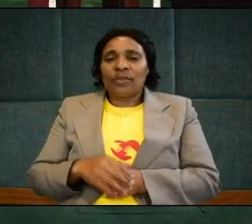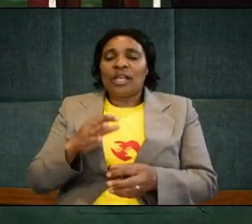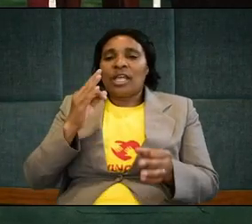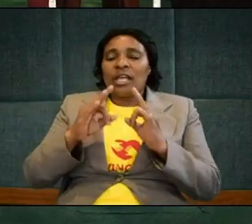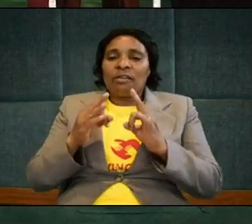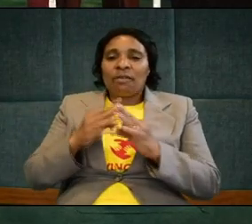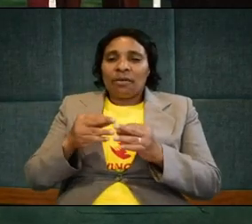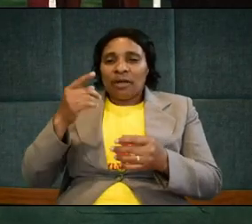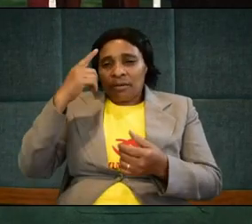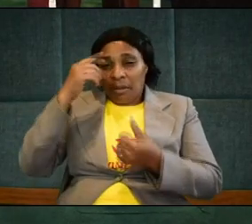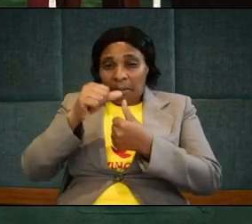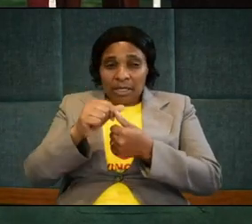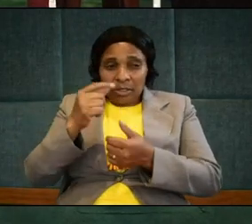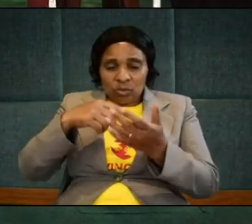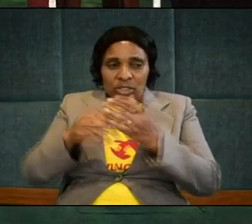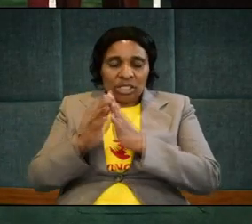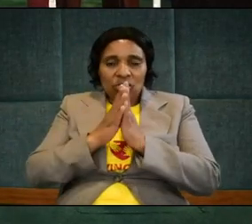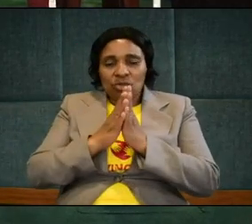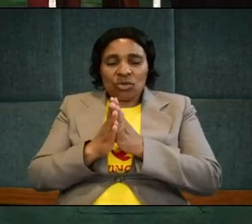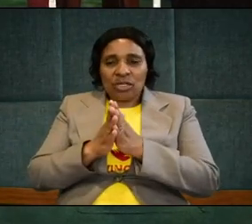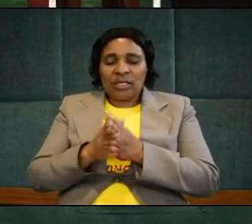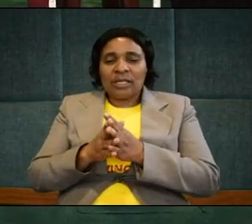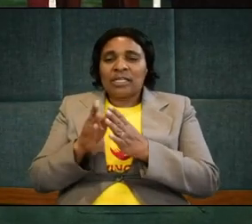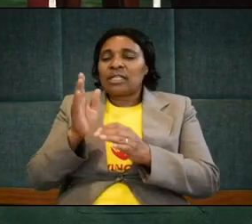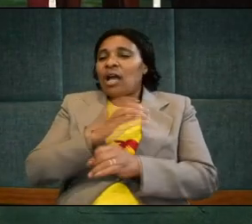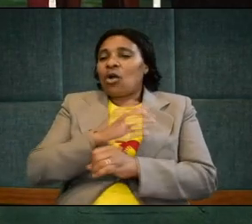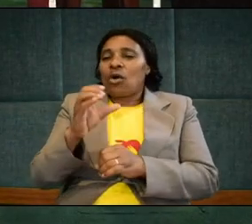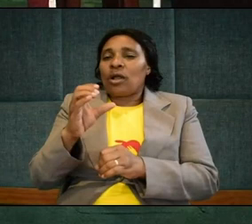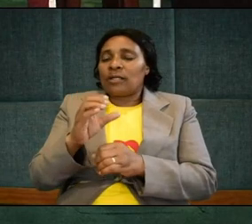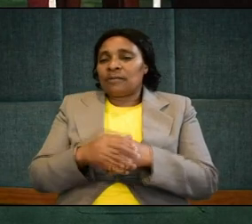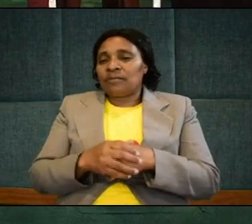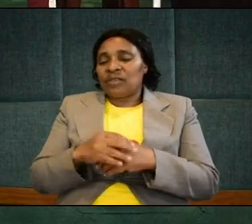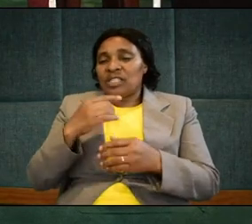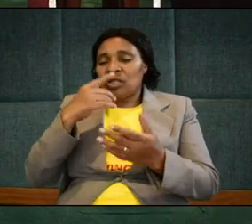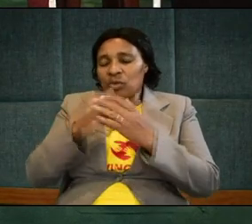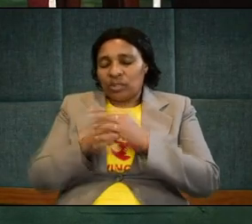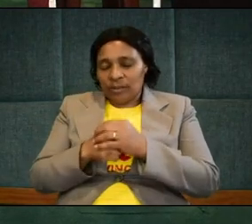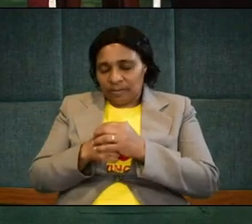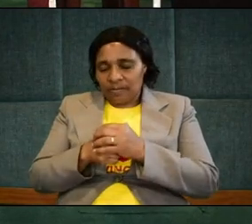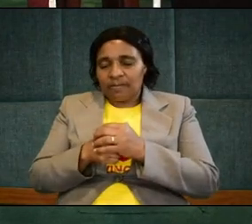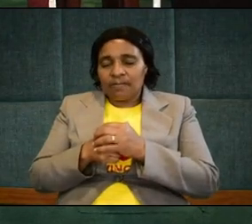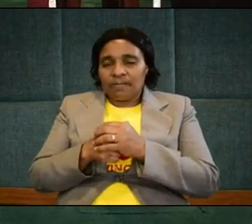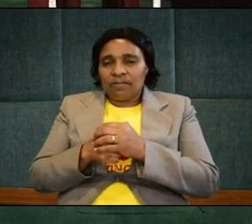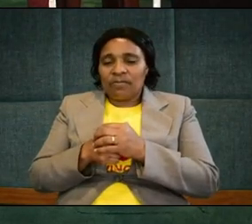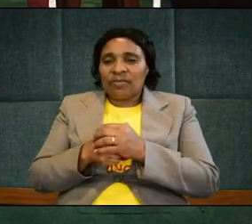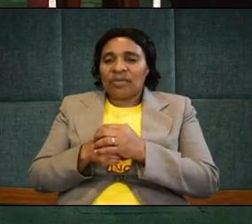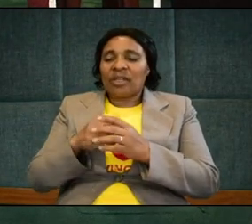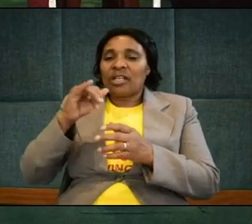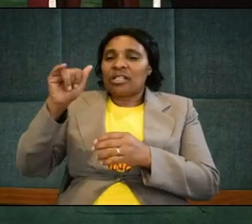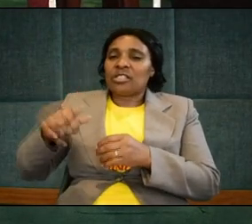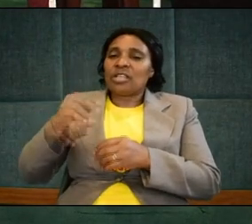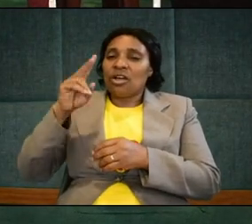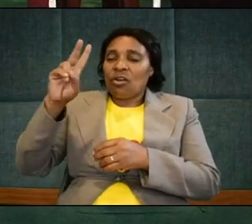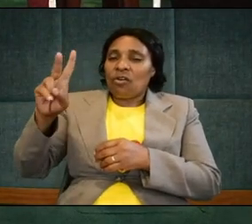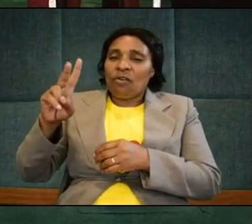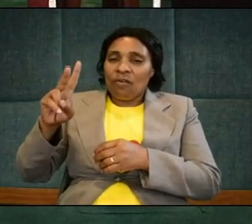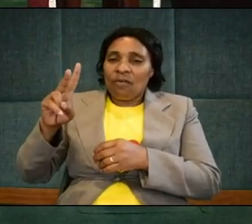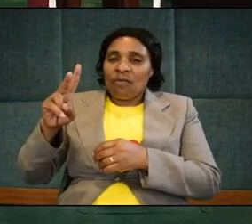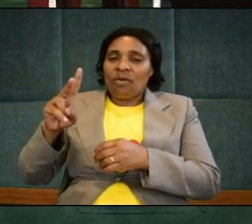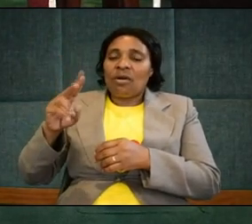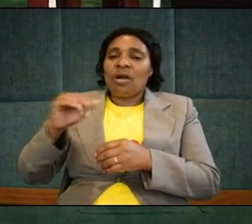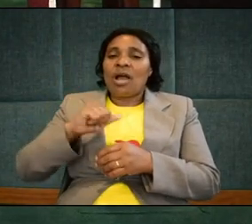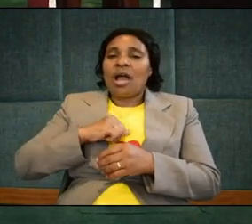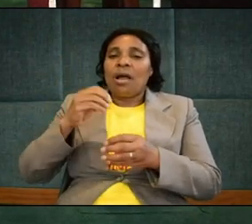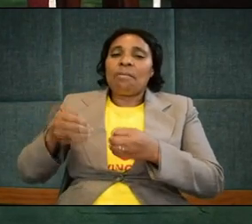may, you know, it reminds me of a song that it's kind of like a chorus, goes like this. Jehovah Jireh,